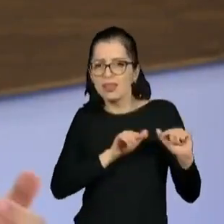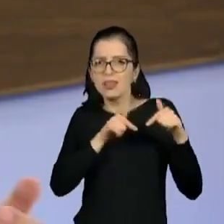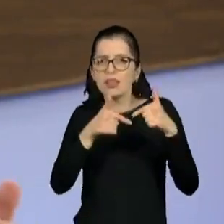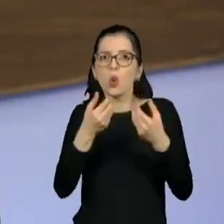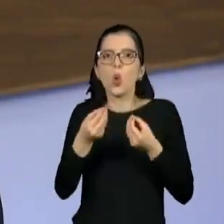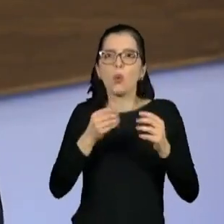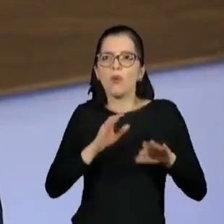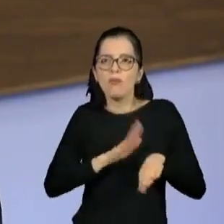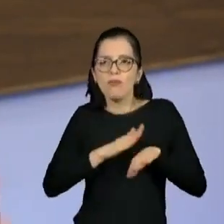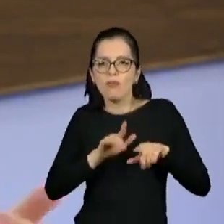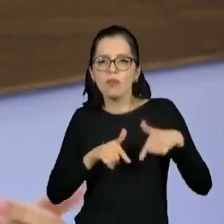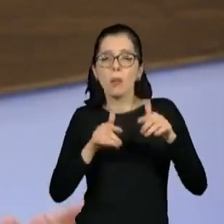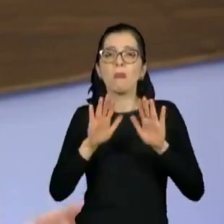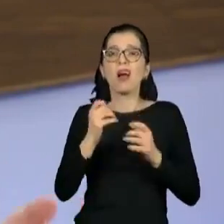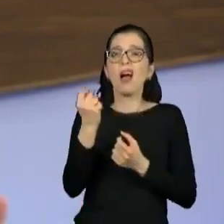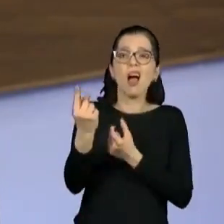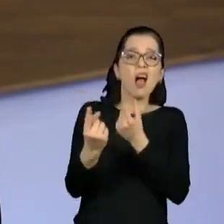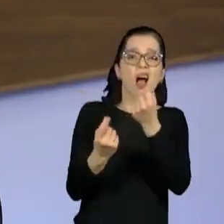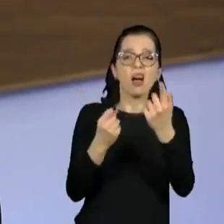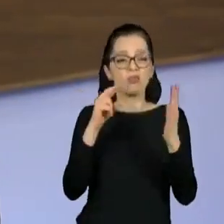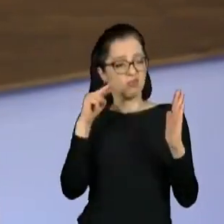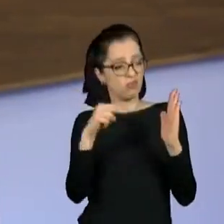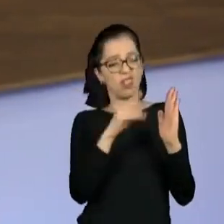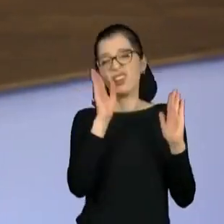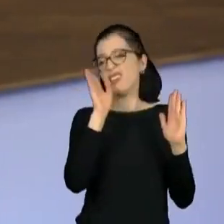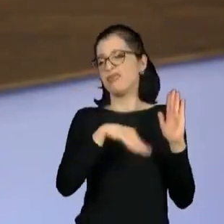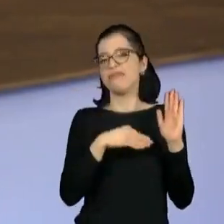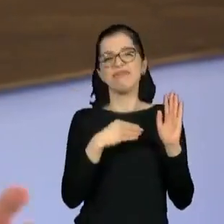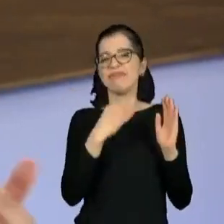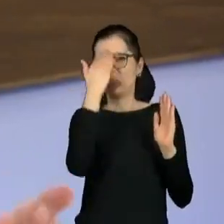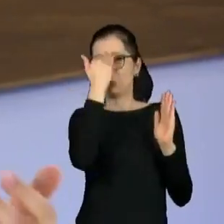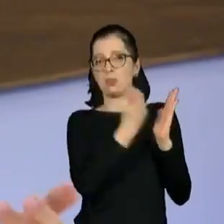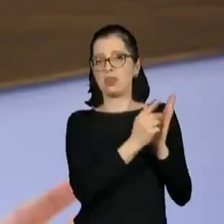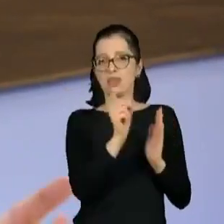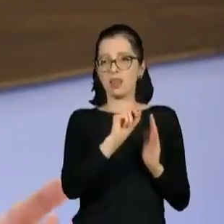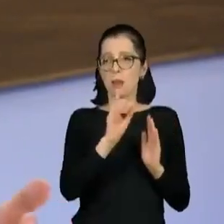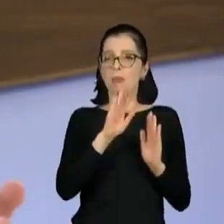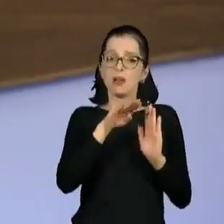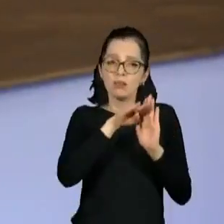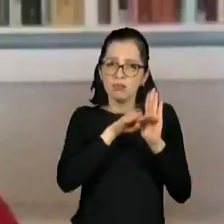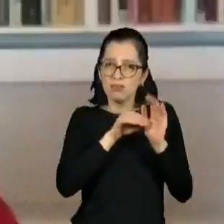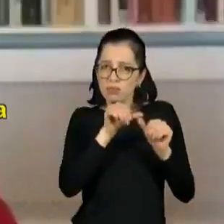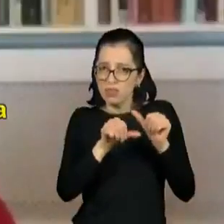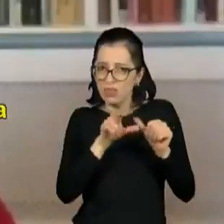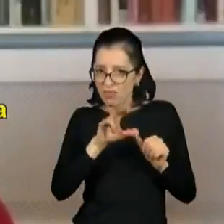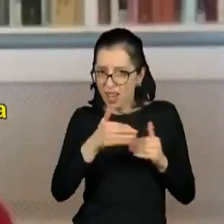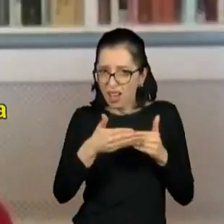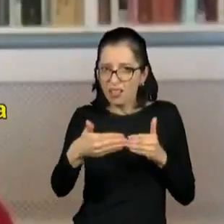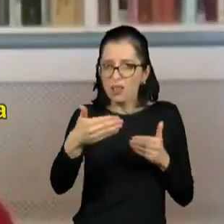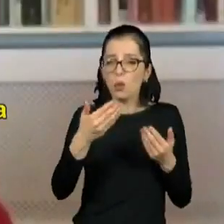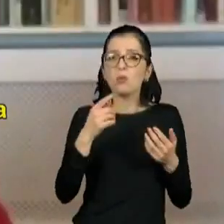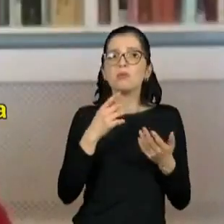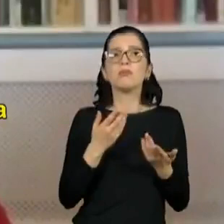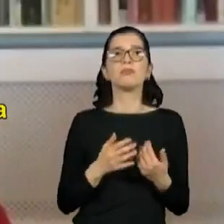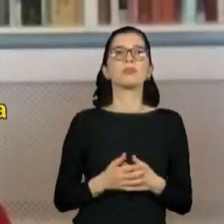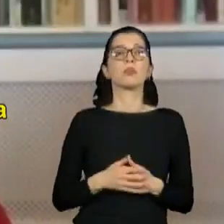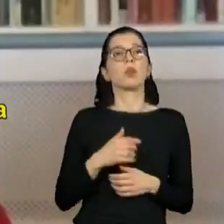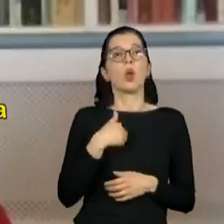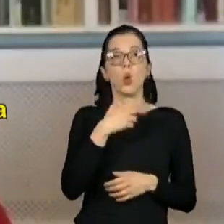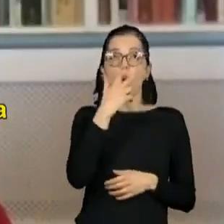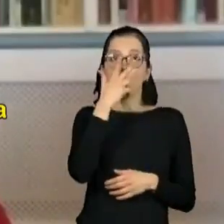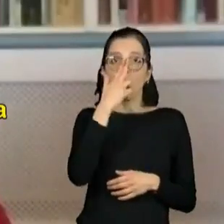principalmente as modificações às quais elas estão sujeitas? Para você, qual o maior risco? I think the major